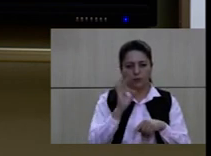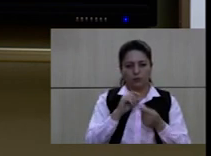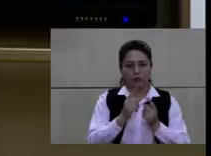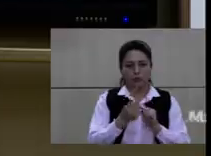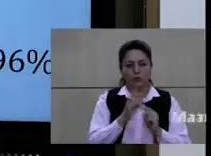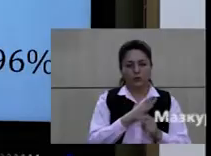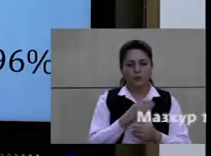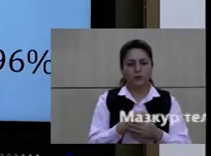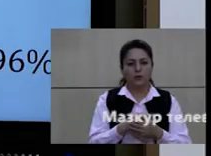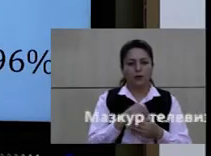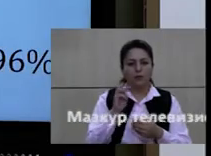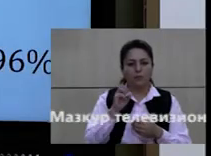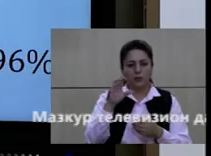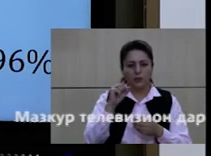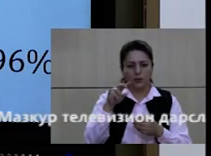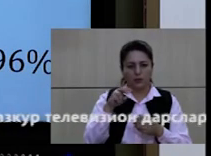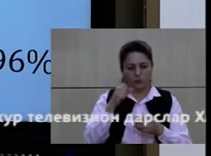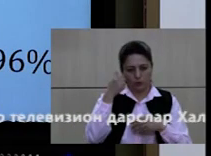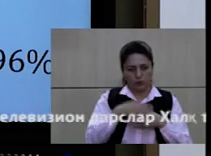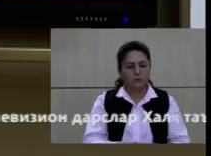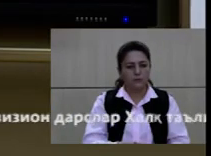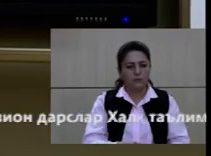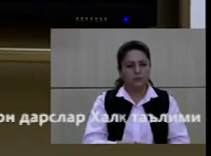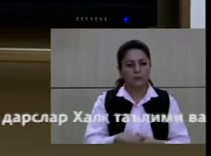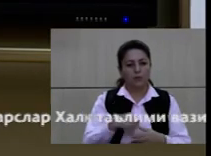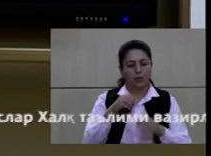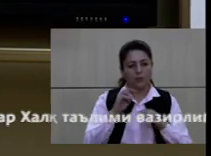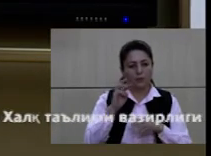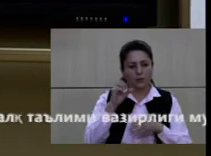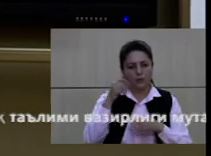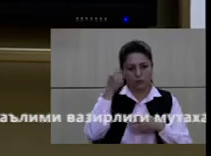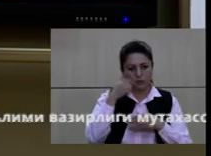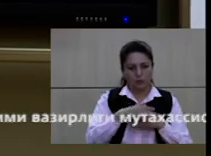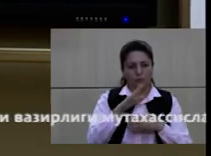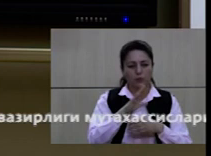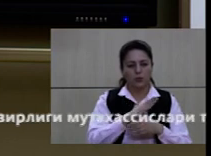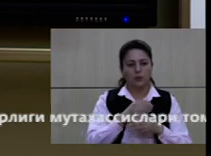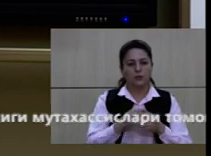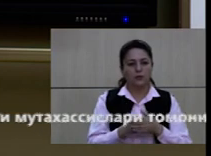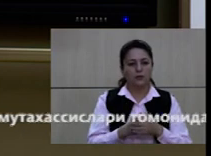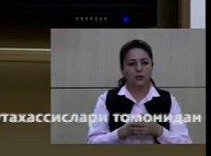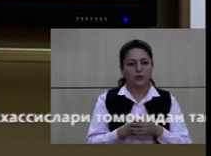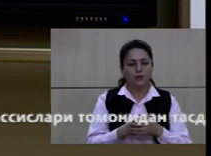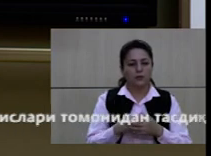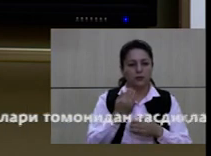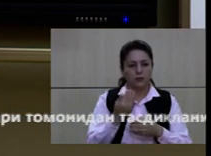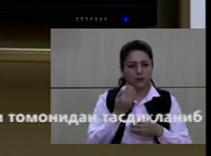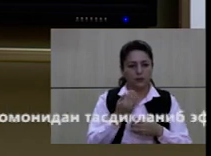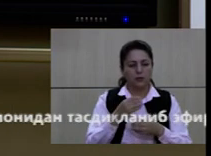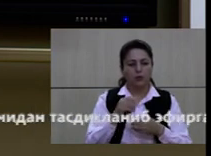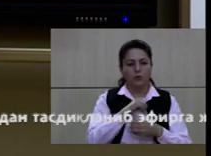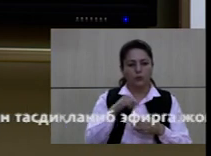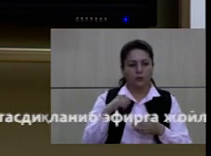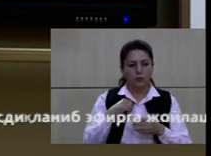o'zgardi. Masalamiz tushunarli bo'ldimi? Masalamiz tushunarli bo'lgan bo'lsa, demak, siz